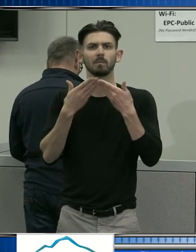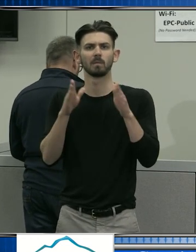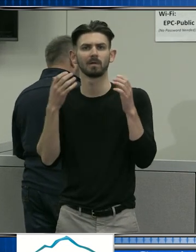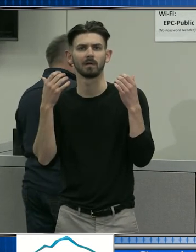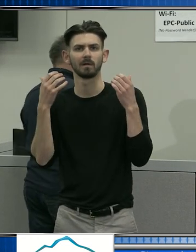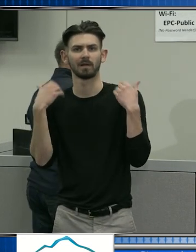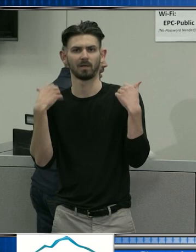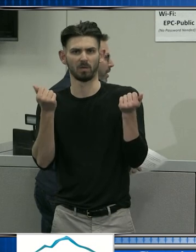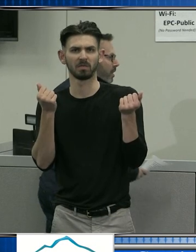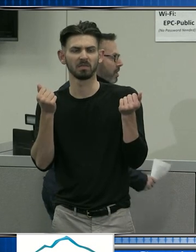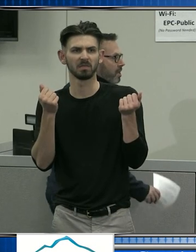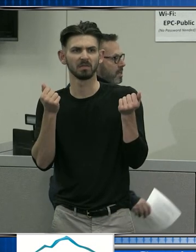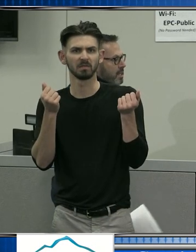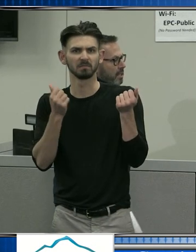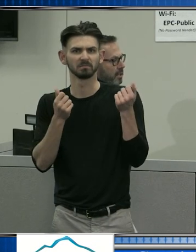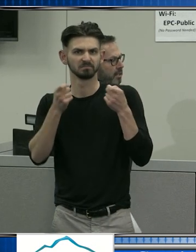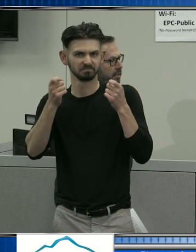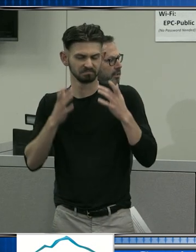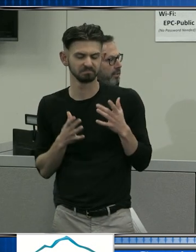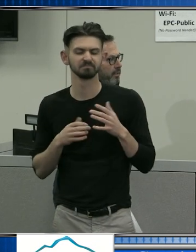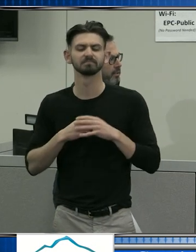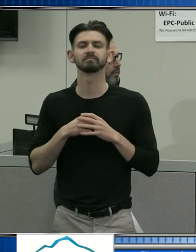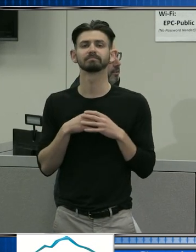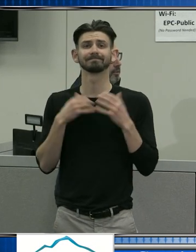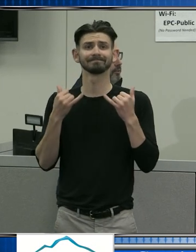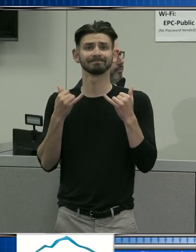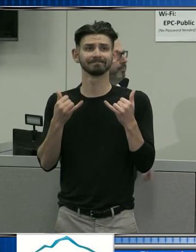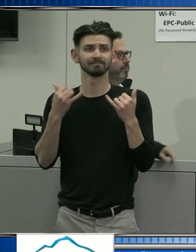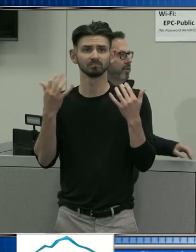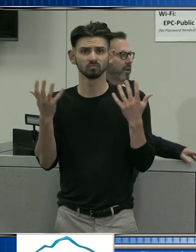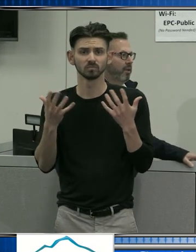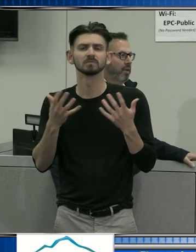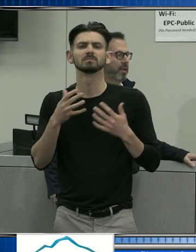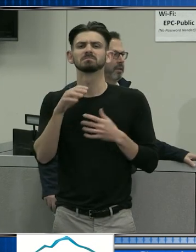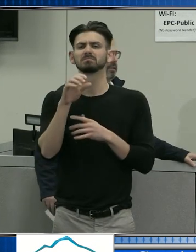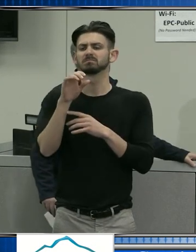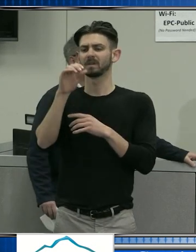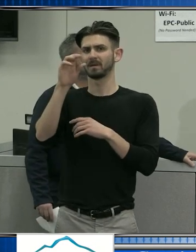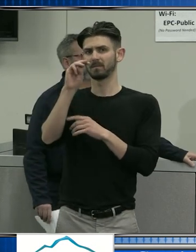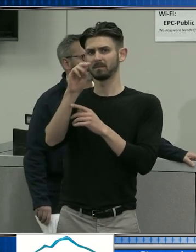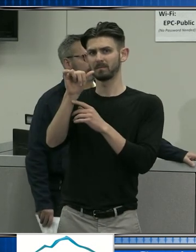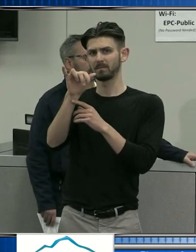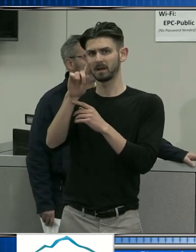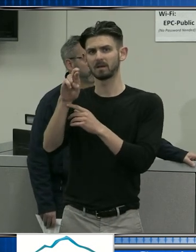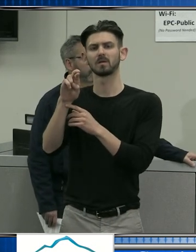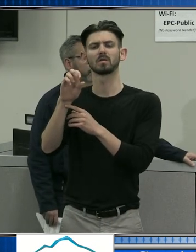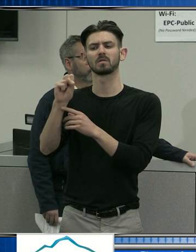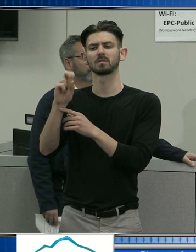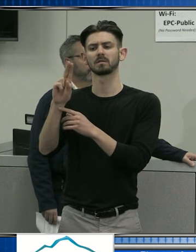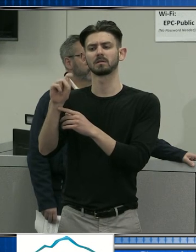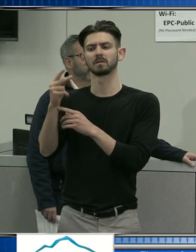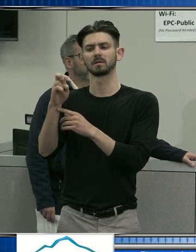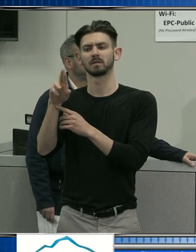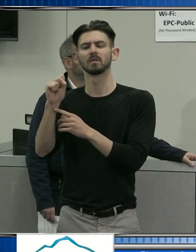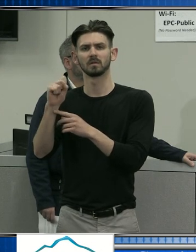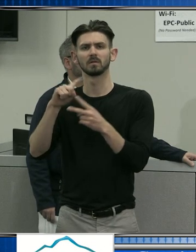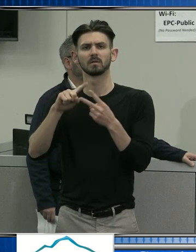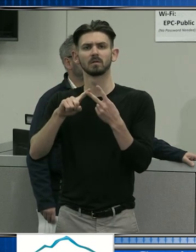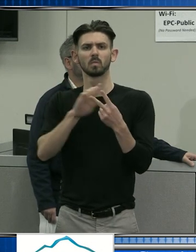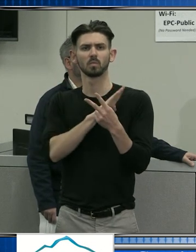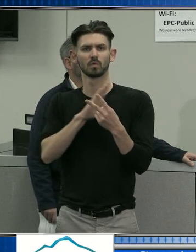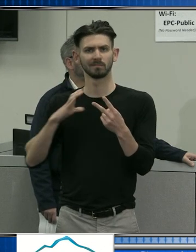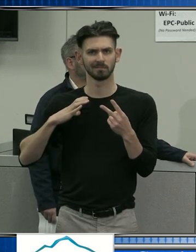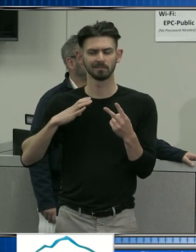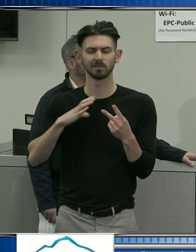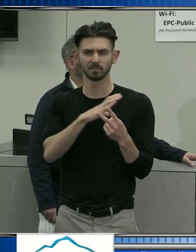just have a few brief updates from Colorado Springs Mayor John Suthers, Chair of the El Paso County Board of Commissioners Mark